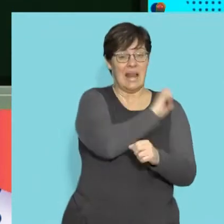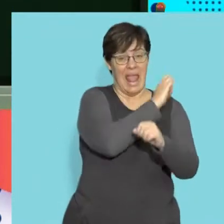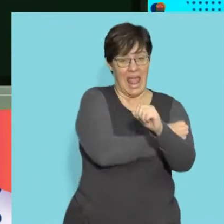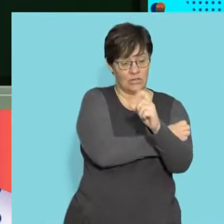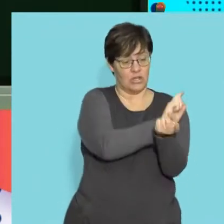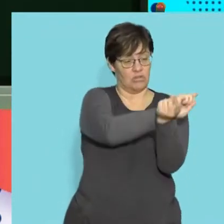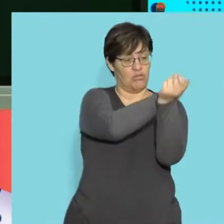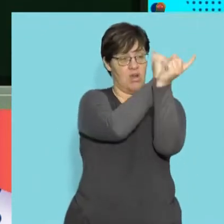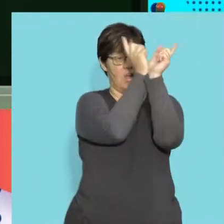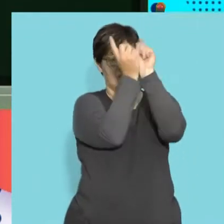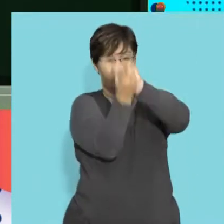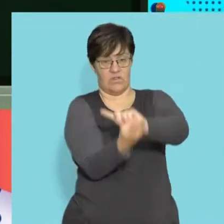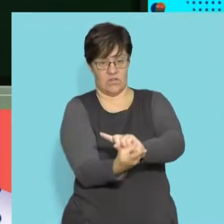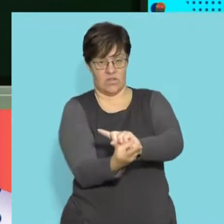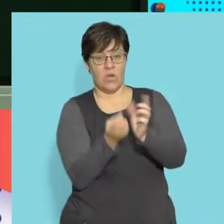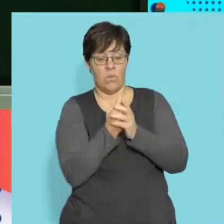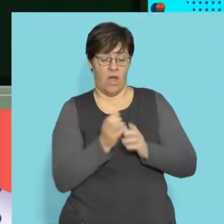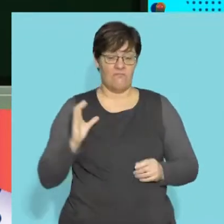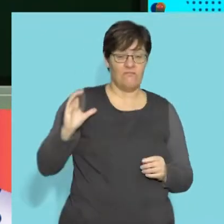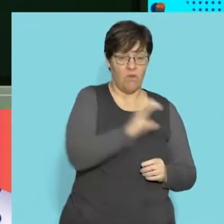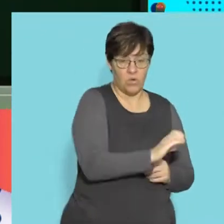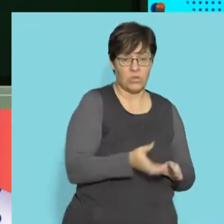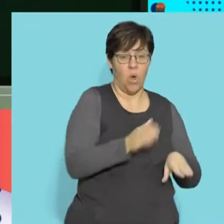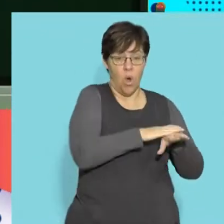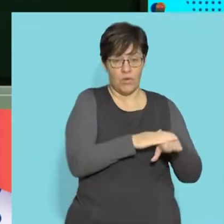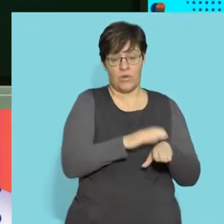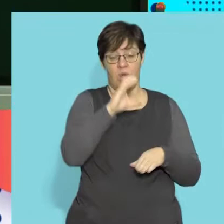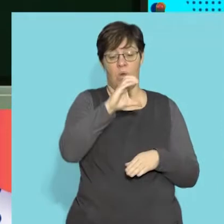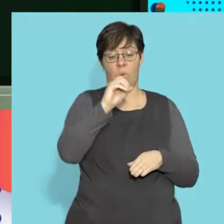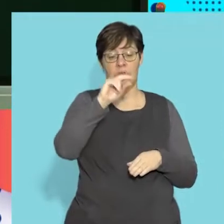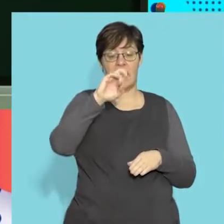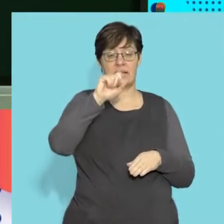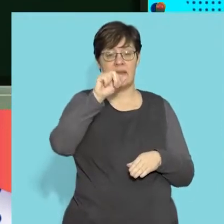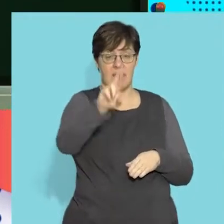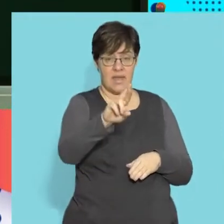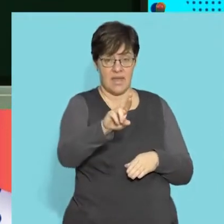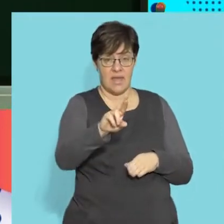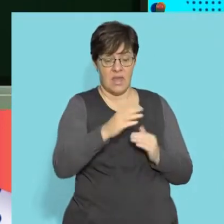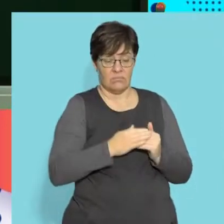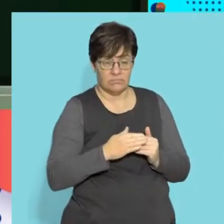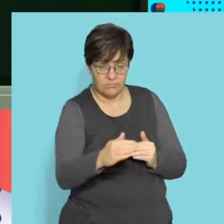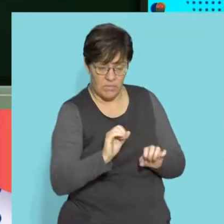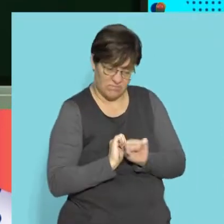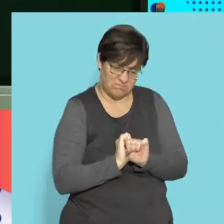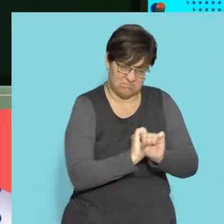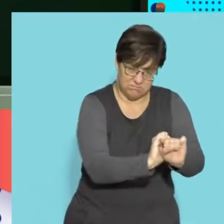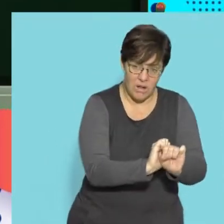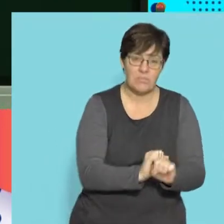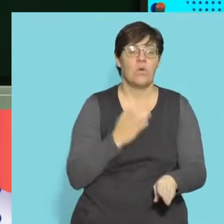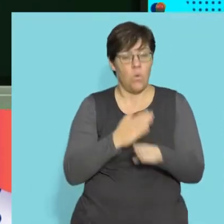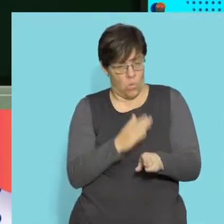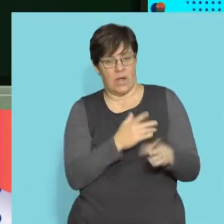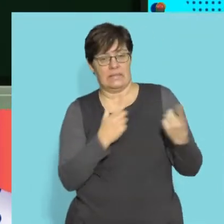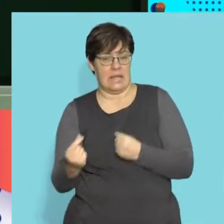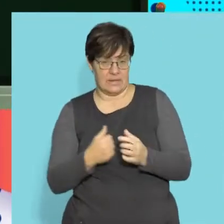transferred. Because if we get a force on a conductor and we move it over a distance, then that's work. That's